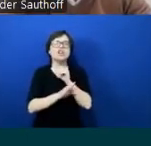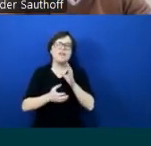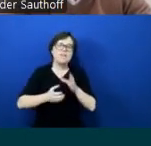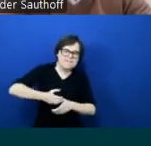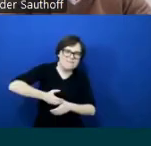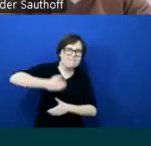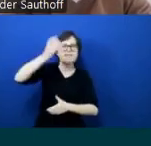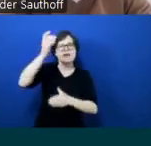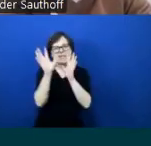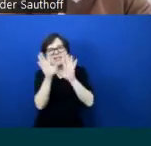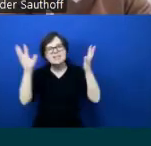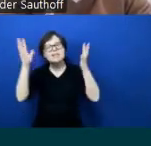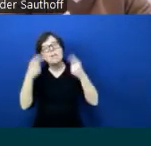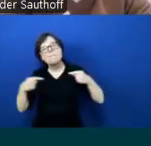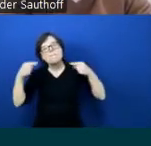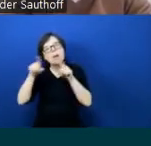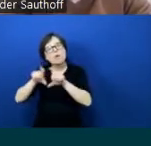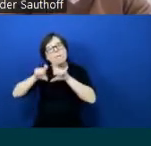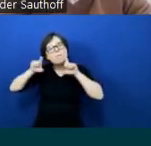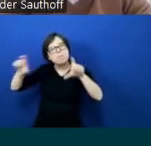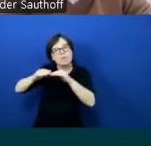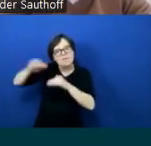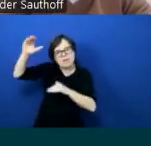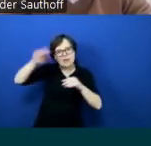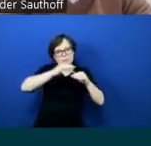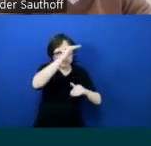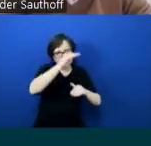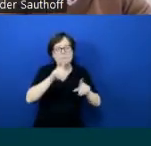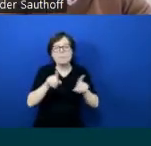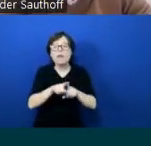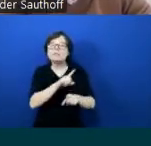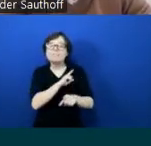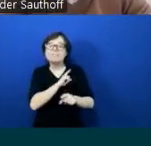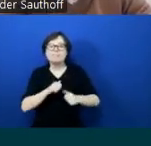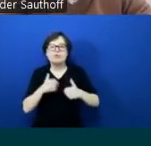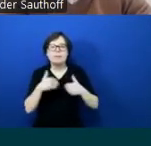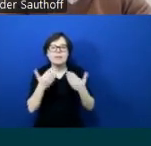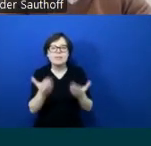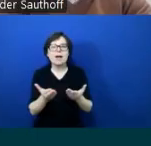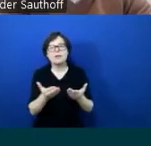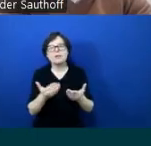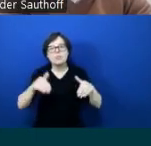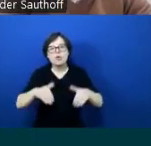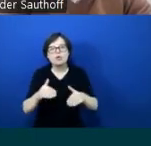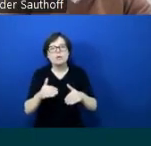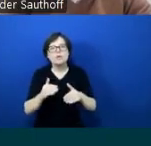make sure that there is room for vegetation within the mineral spaces.